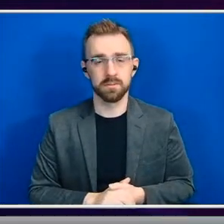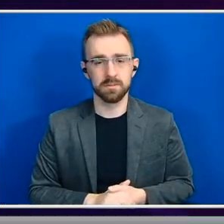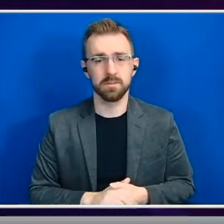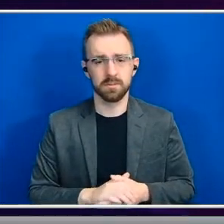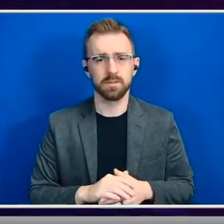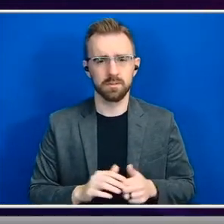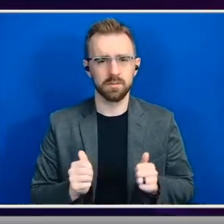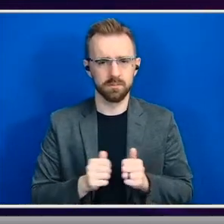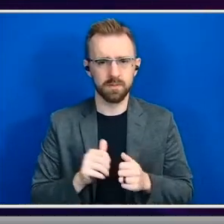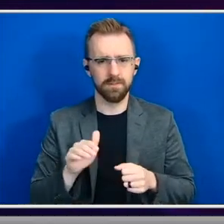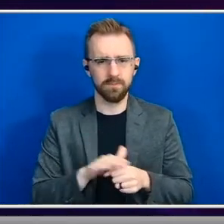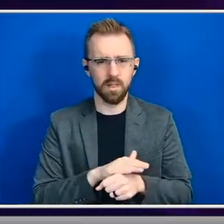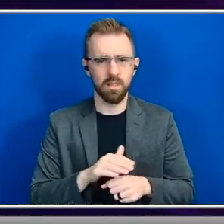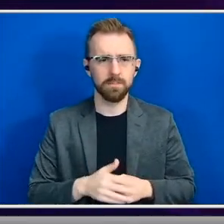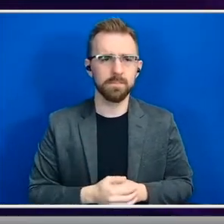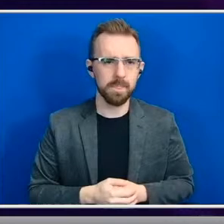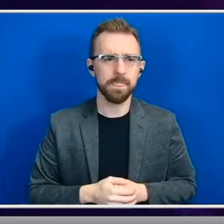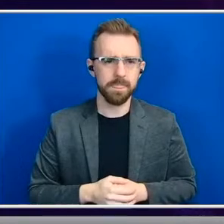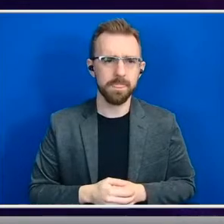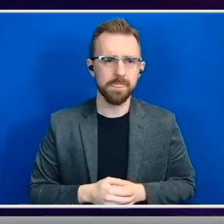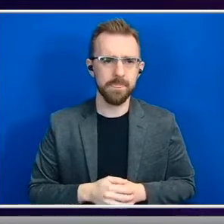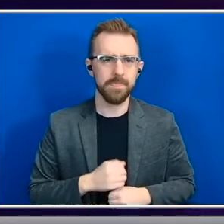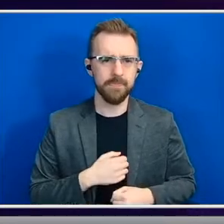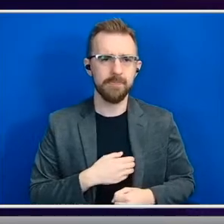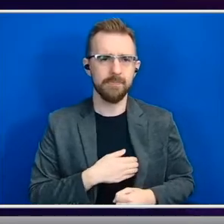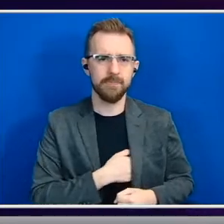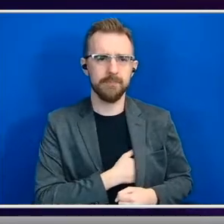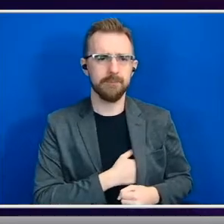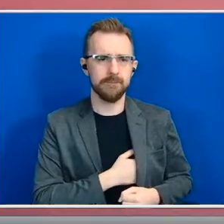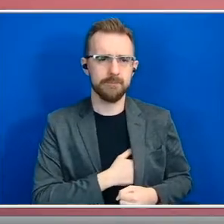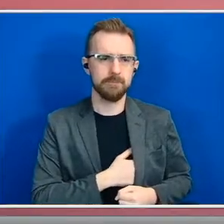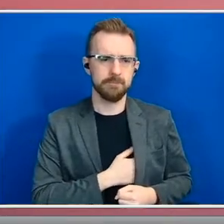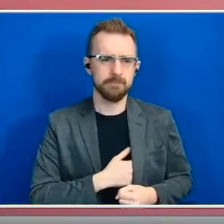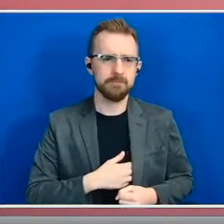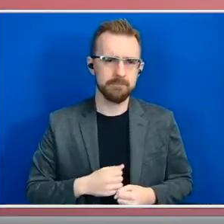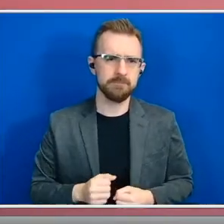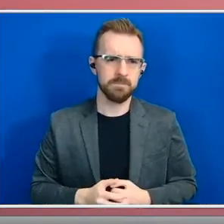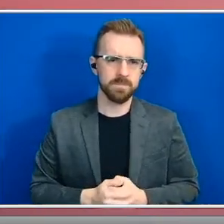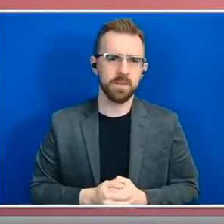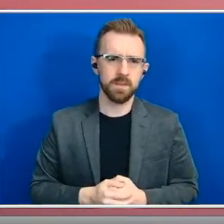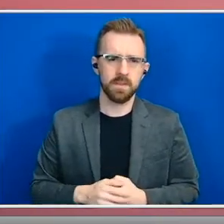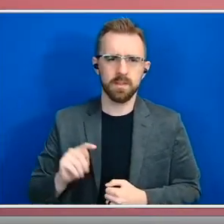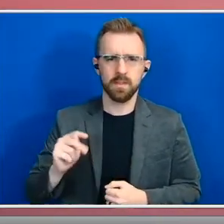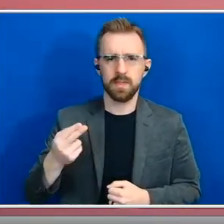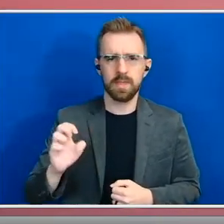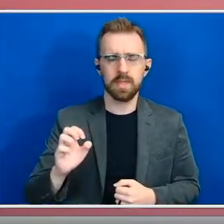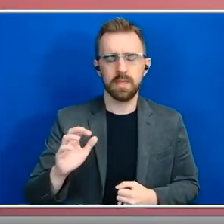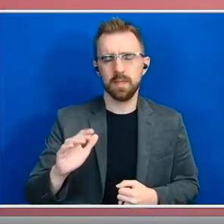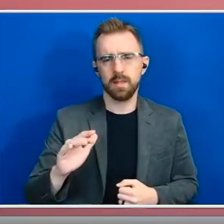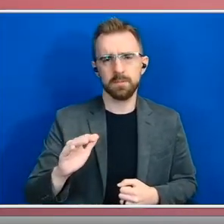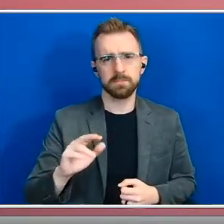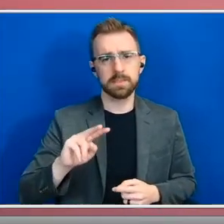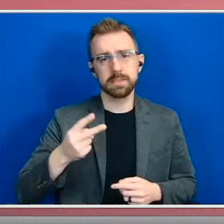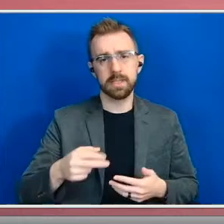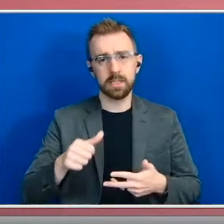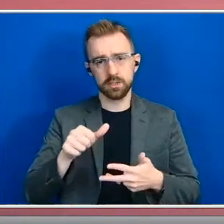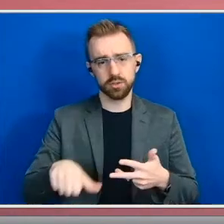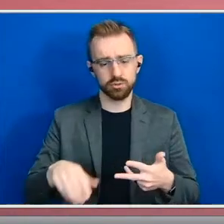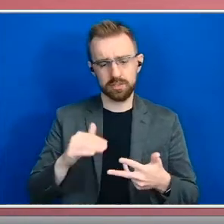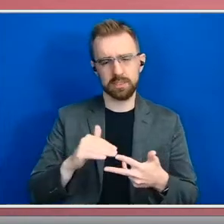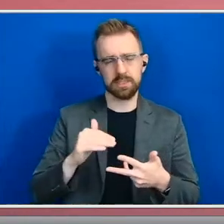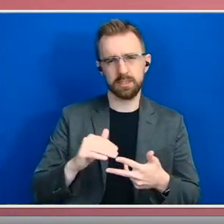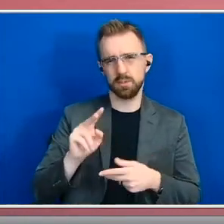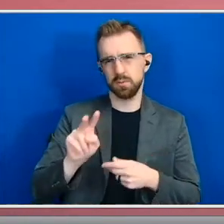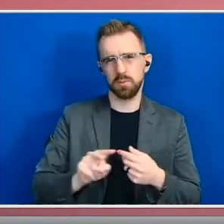know, the 5 hours. The second surgery was a little under 2 hours. The third surgery was